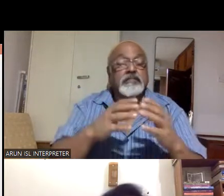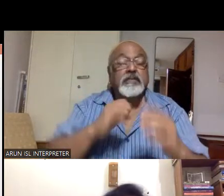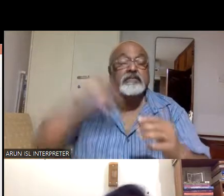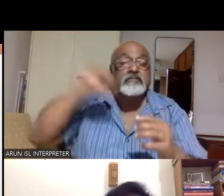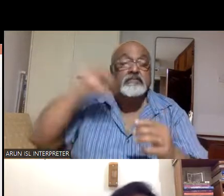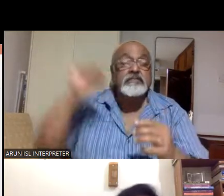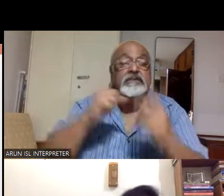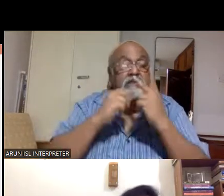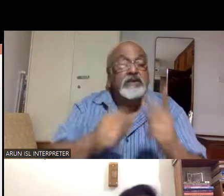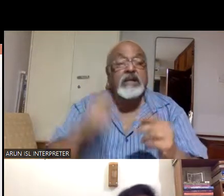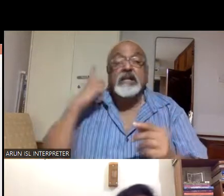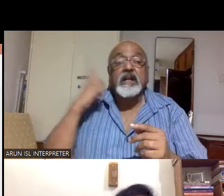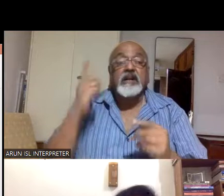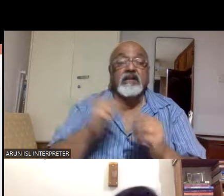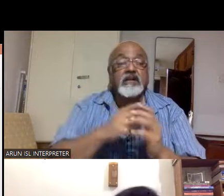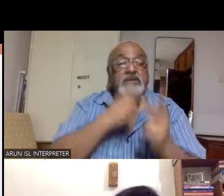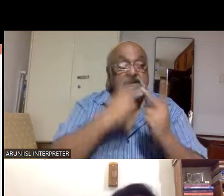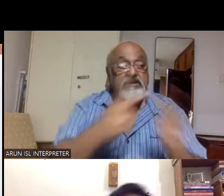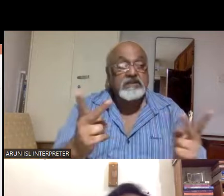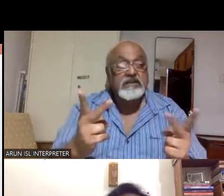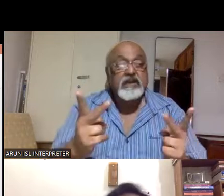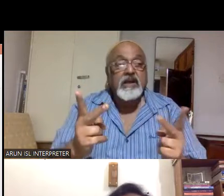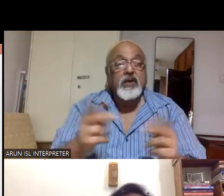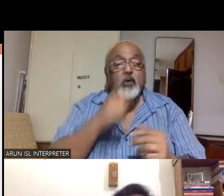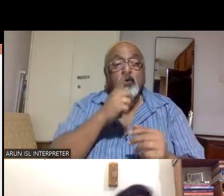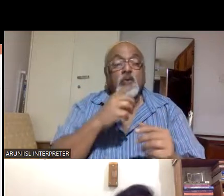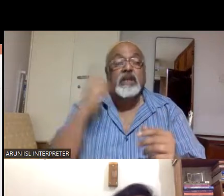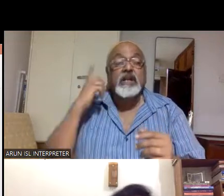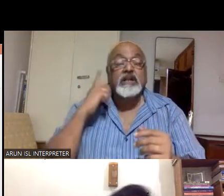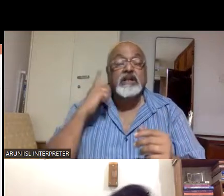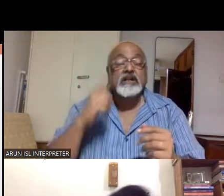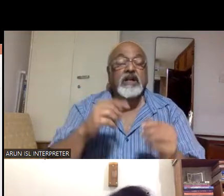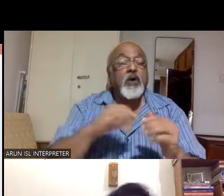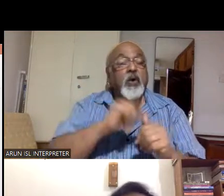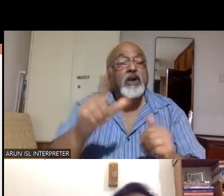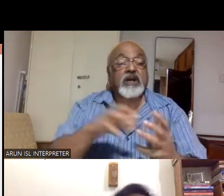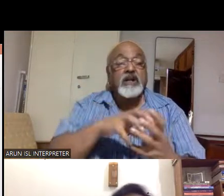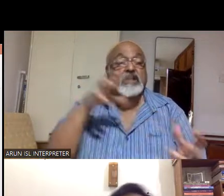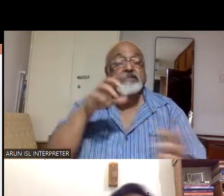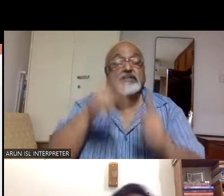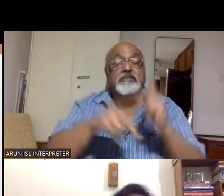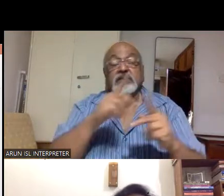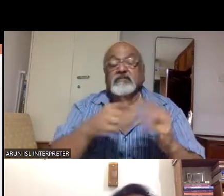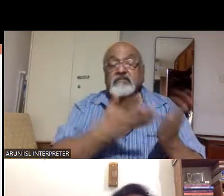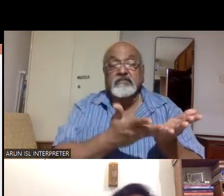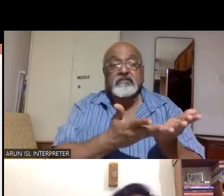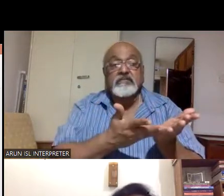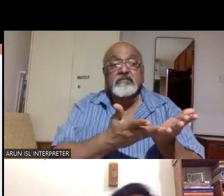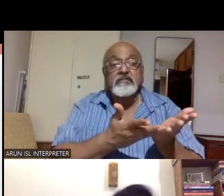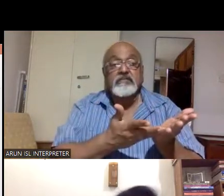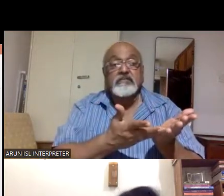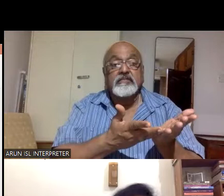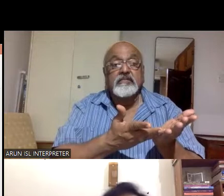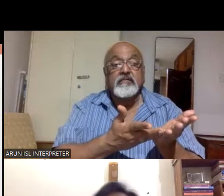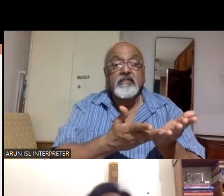Most of the leaders of disability sector, they came from affluent families.